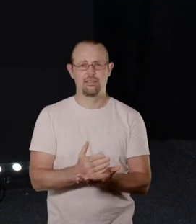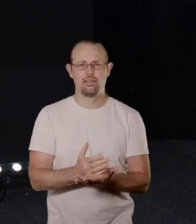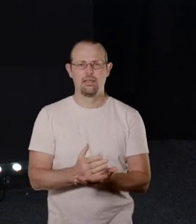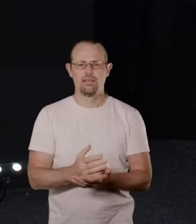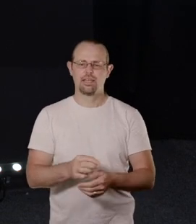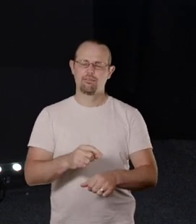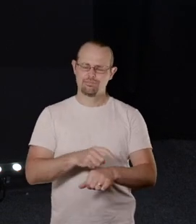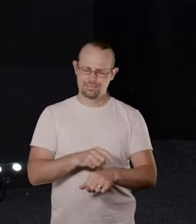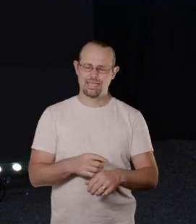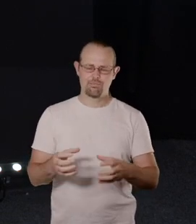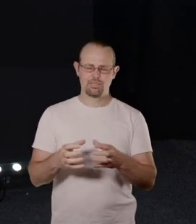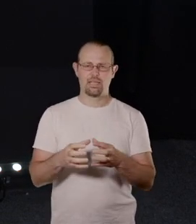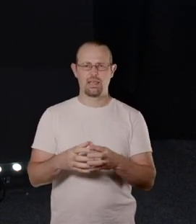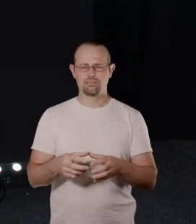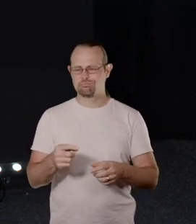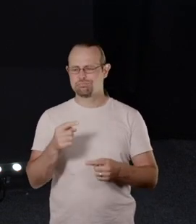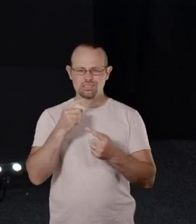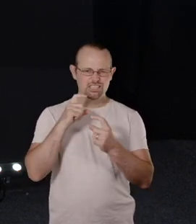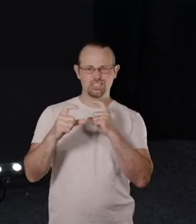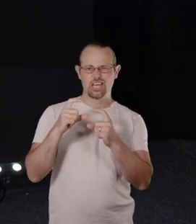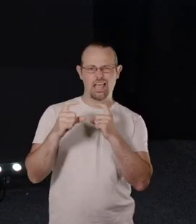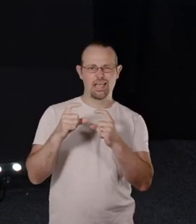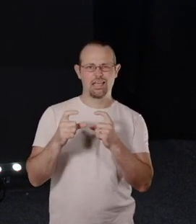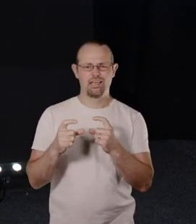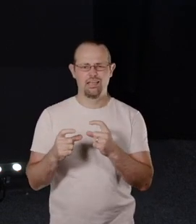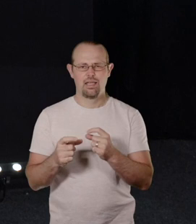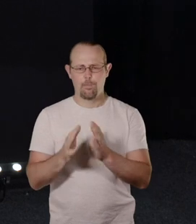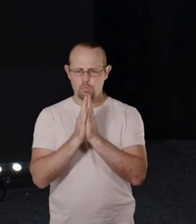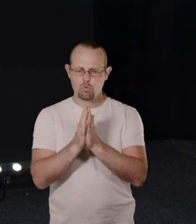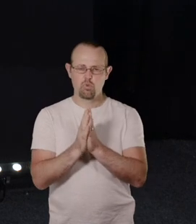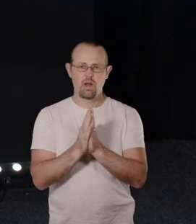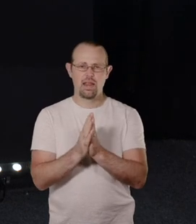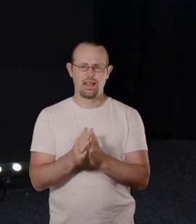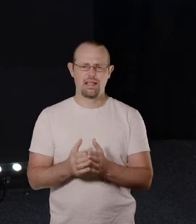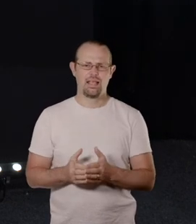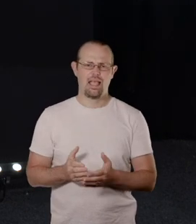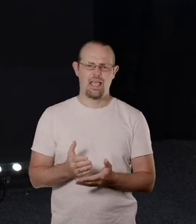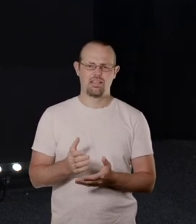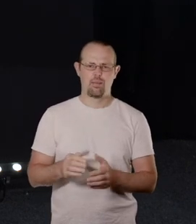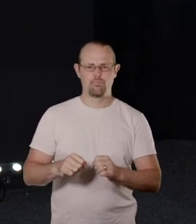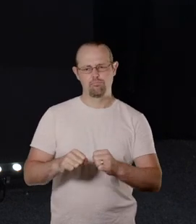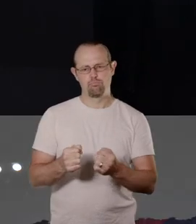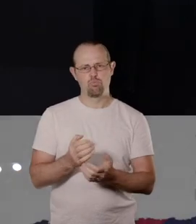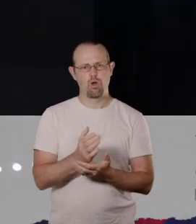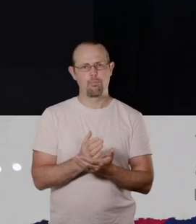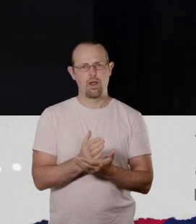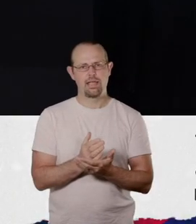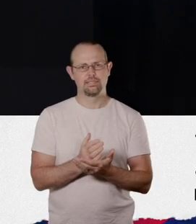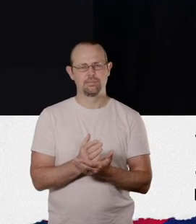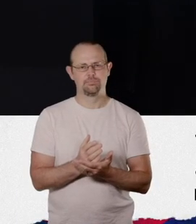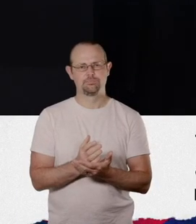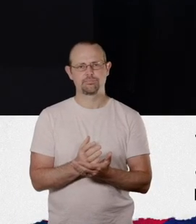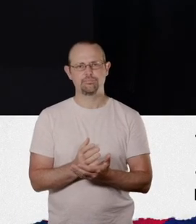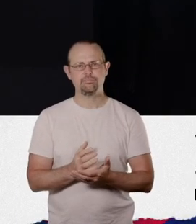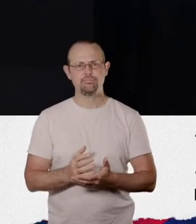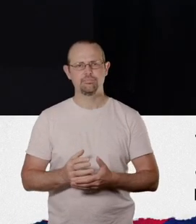together to talk and chat and pray and actually eat and break bread. It's a really healthy thing to do. We read in verse 5, the